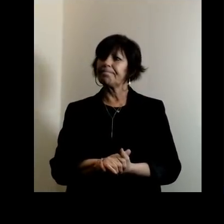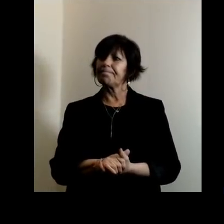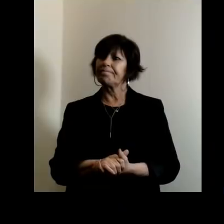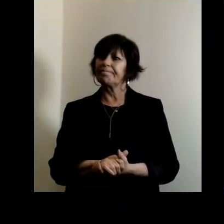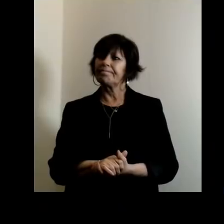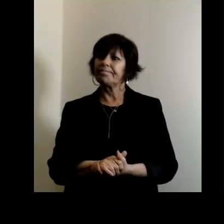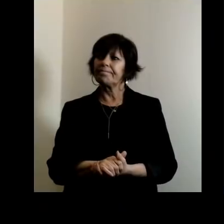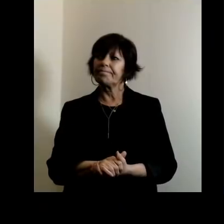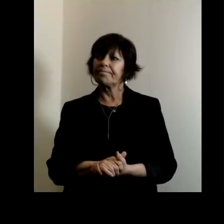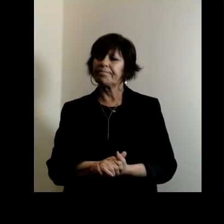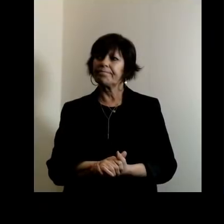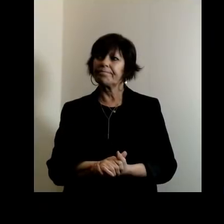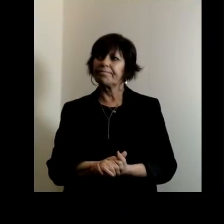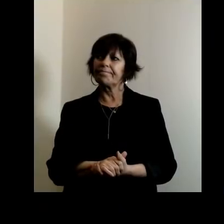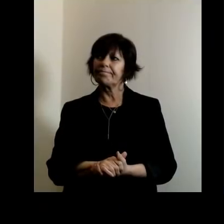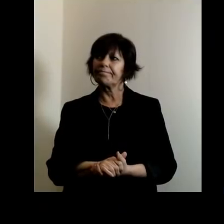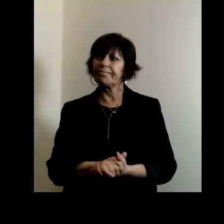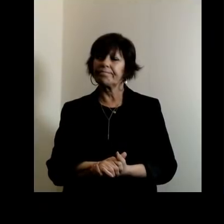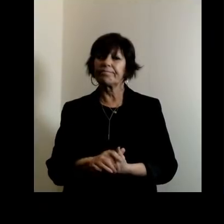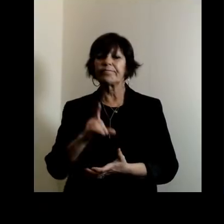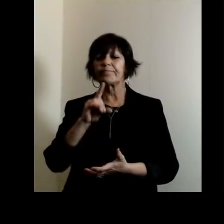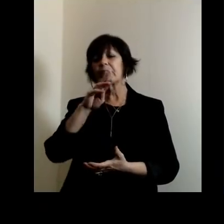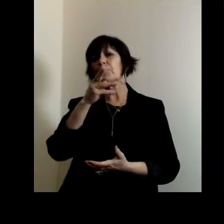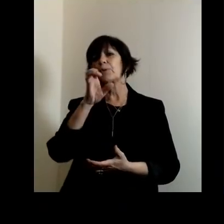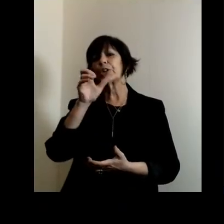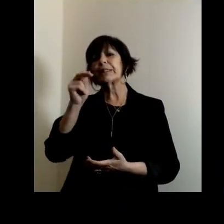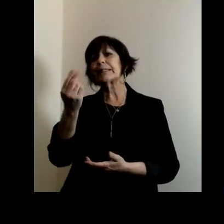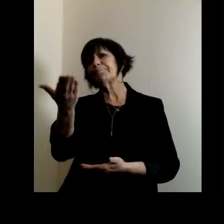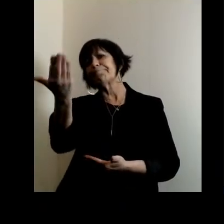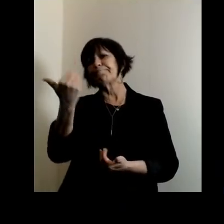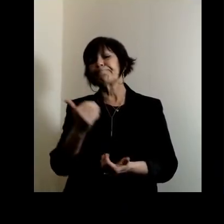Okay, it is right here. So, Dr. Burstein.